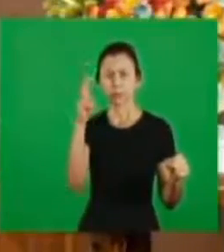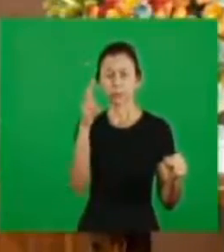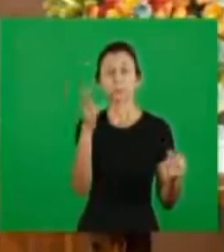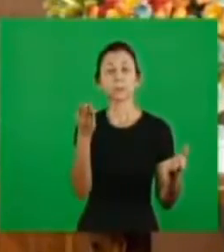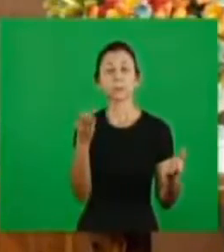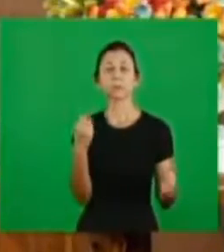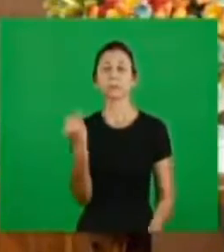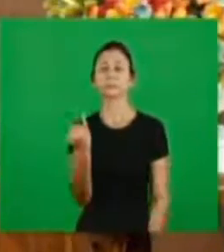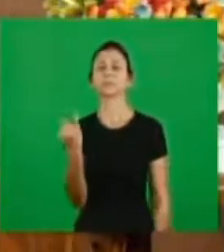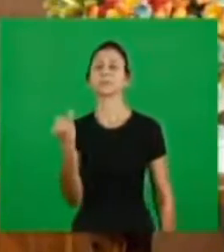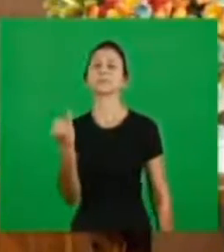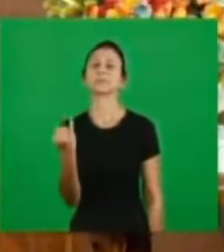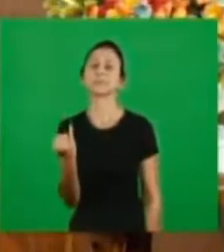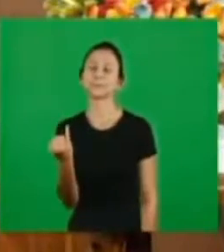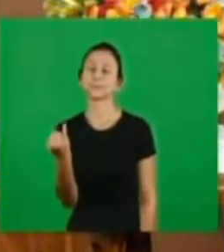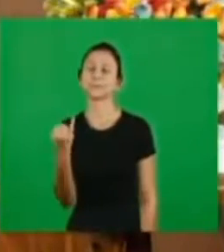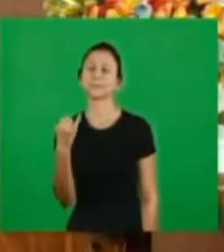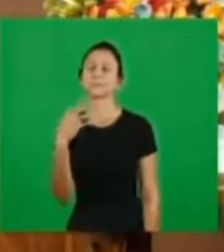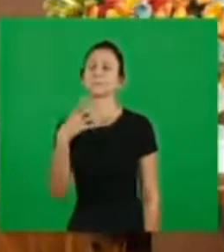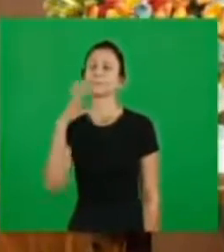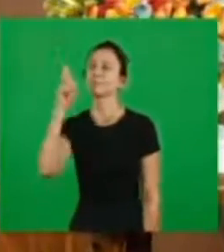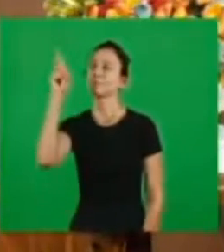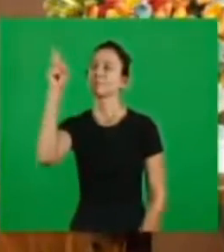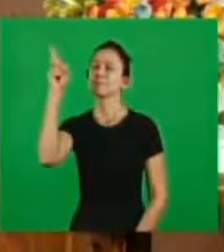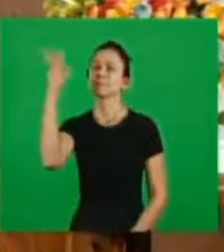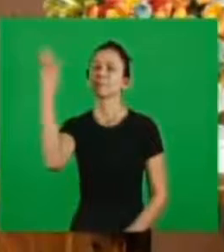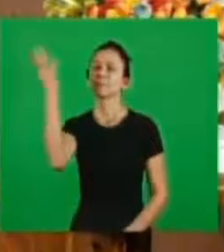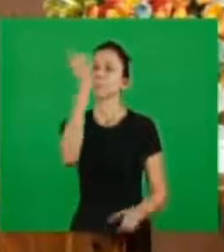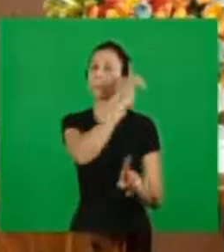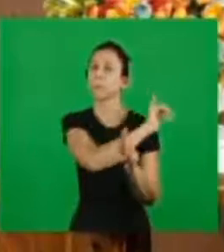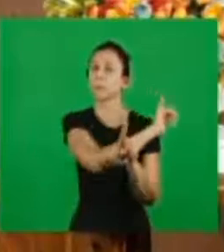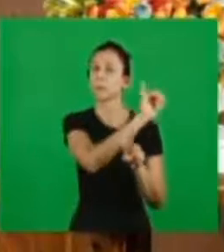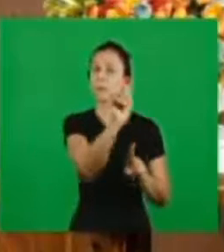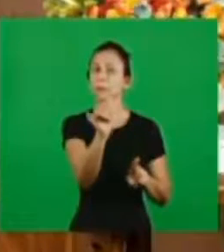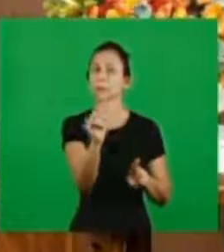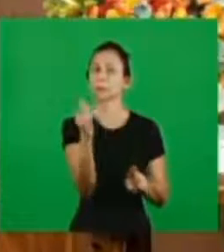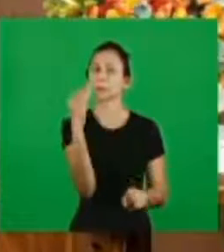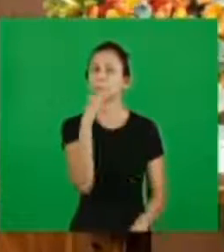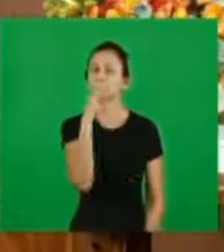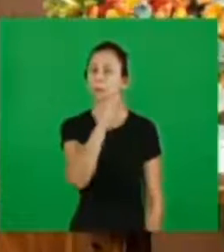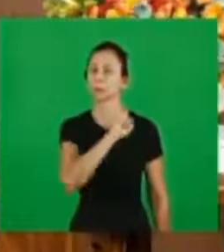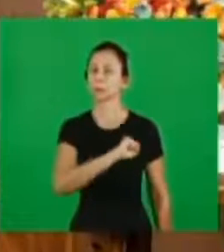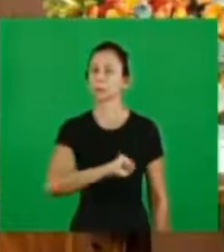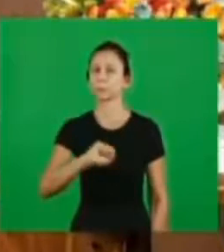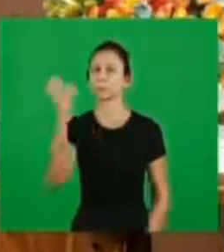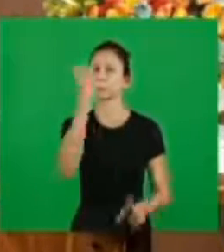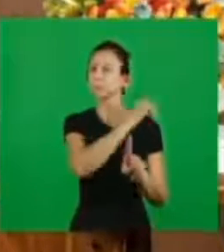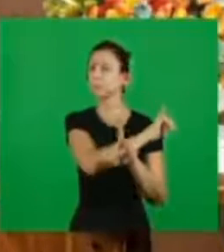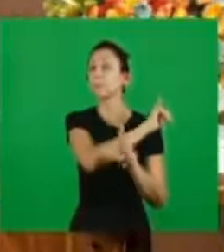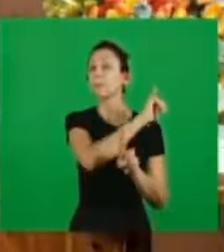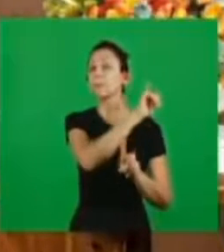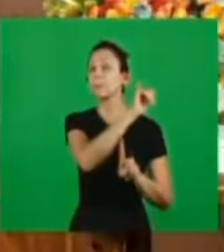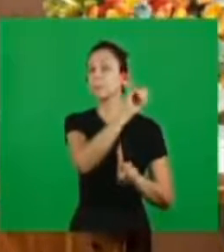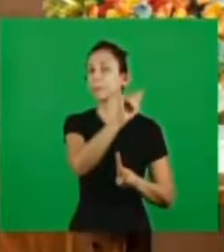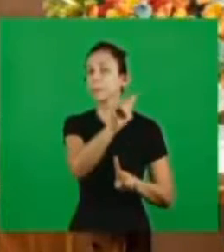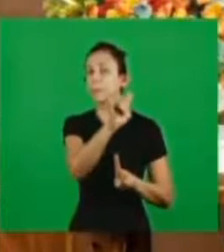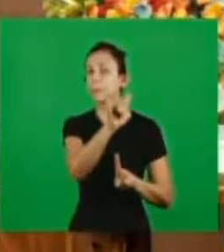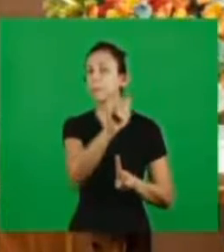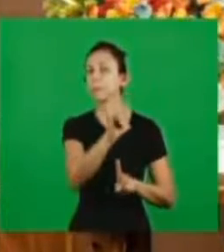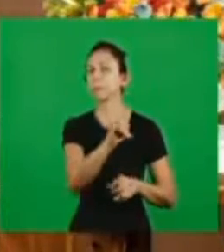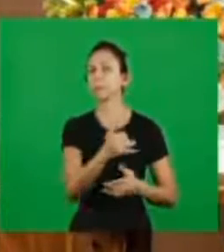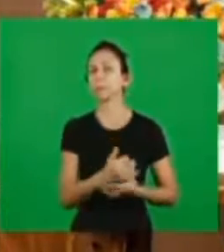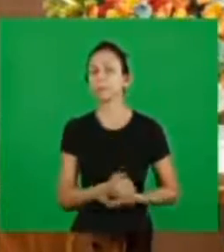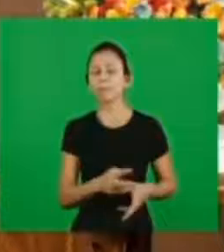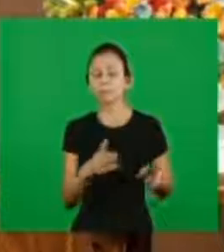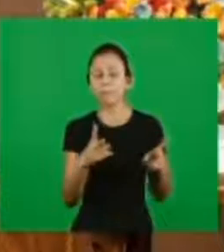signs connected with time is the most important, which is the prophetic. So let's go through this quickly. So the